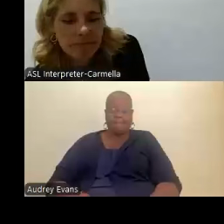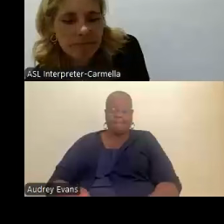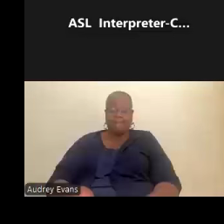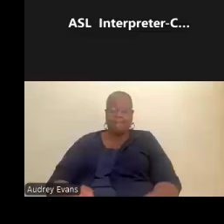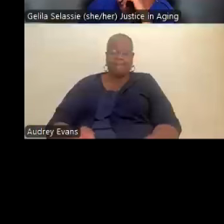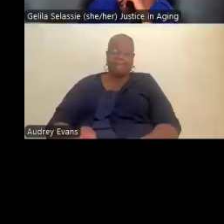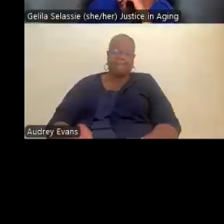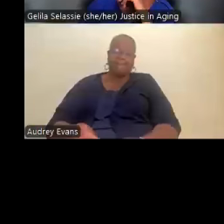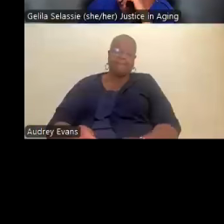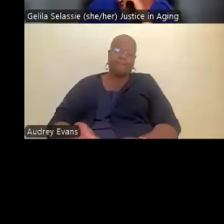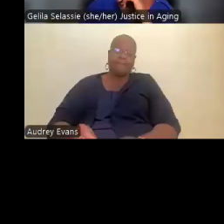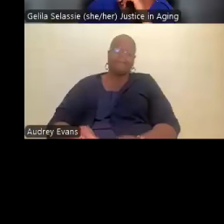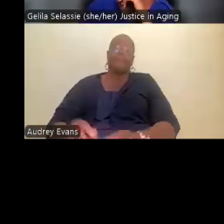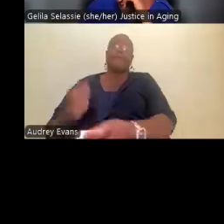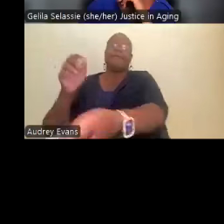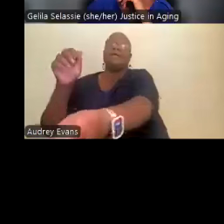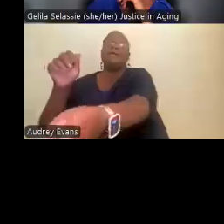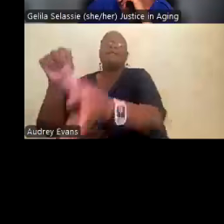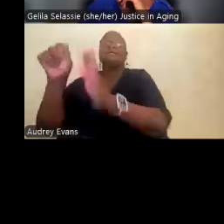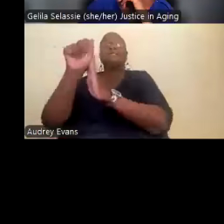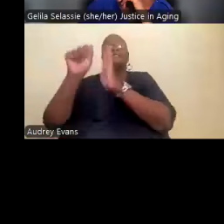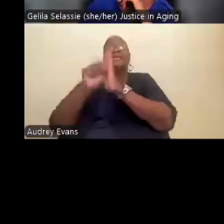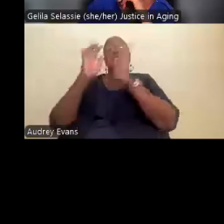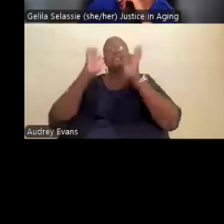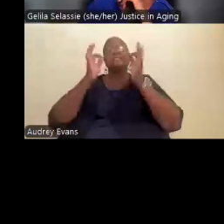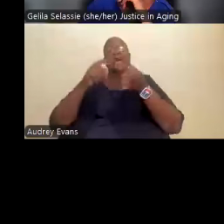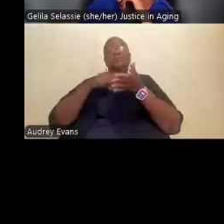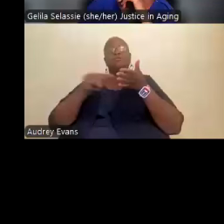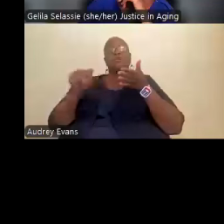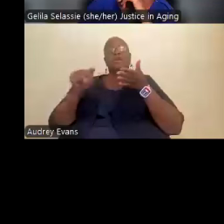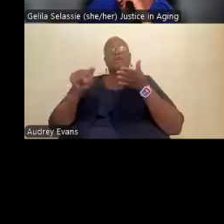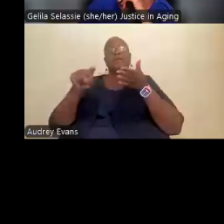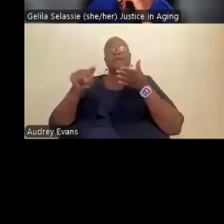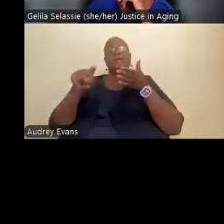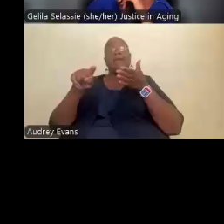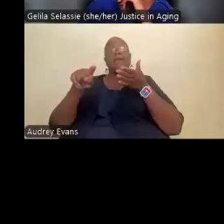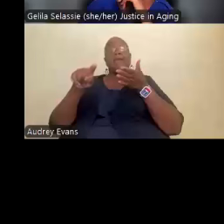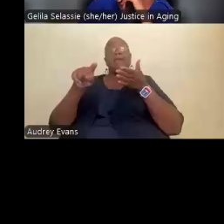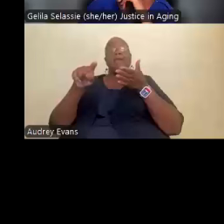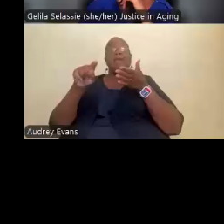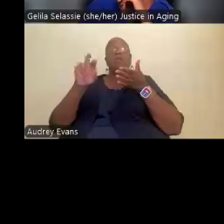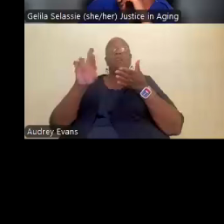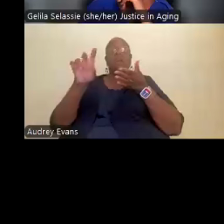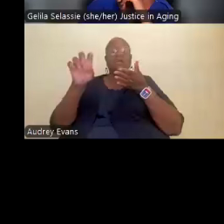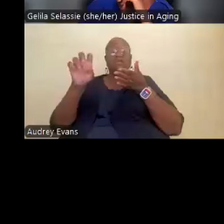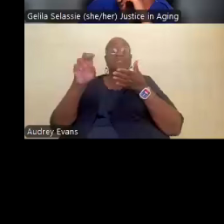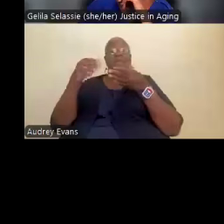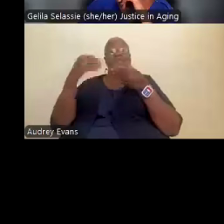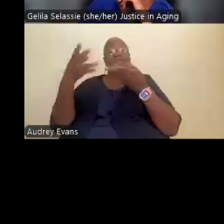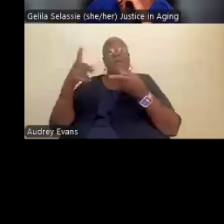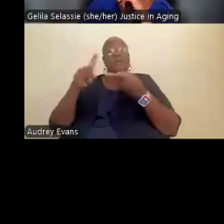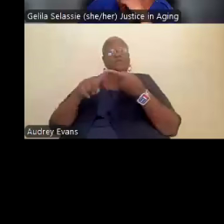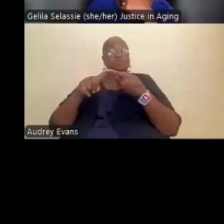to Medicaid providers. By doing so, this may result in fewer providers that